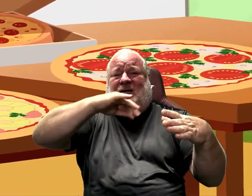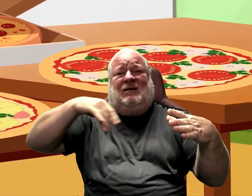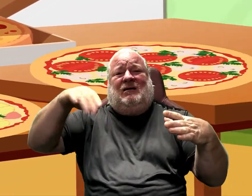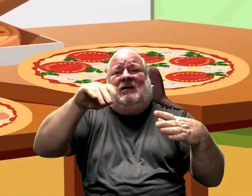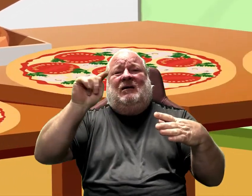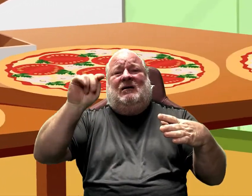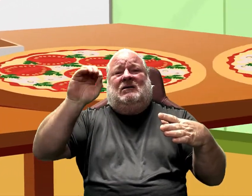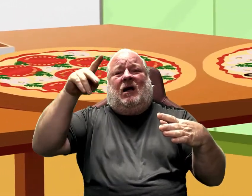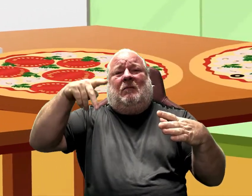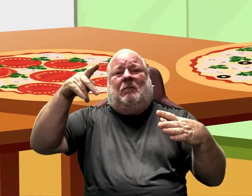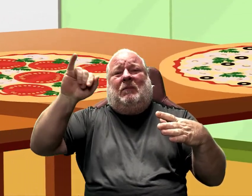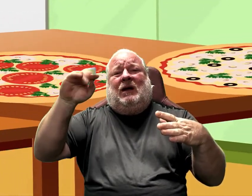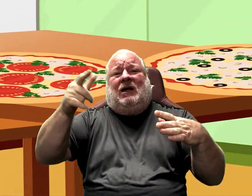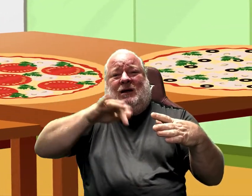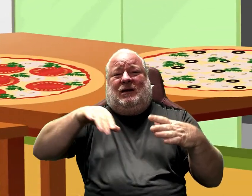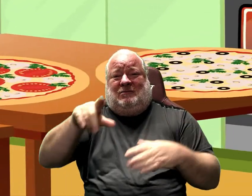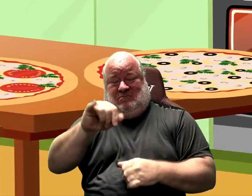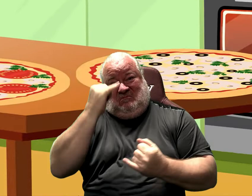toppings you can imagine.